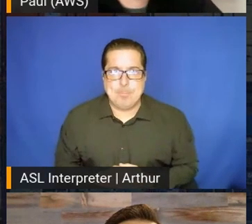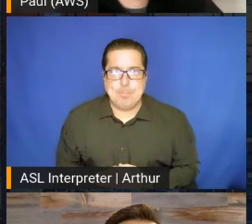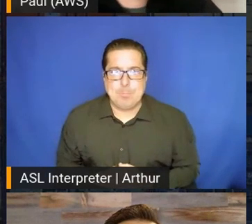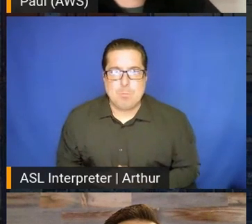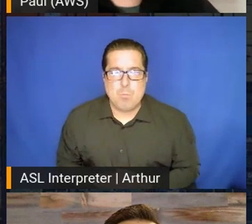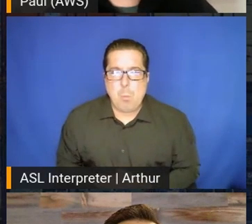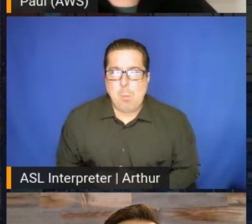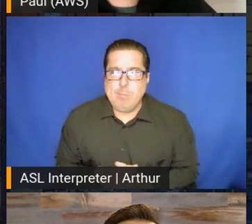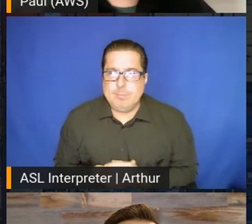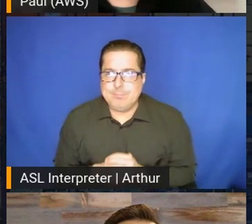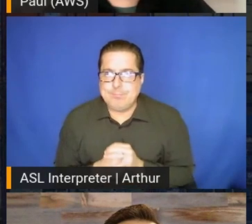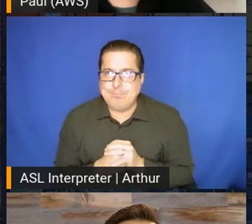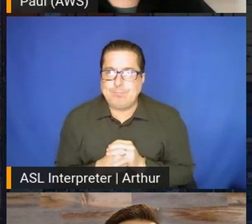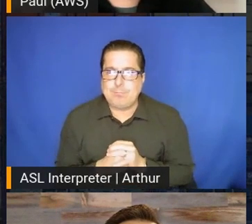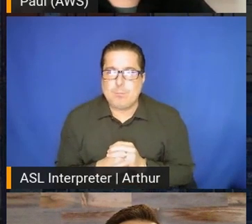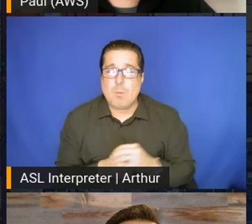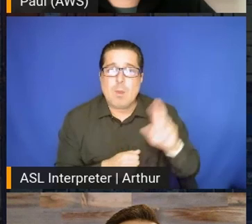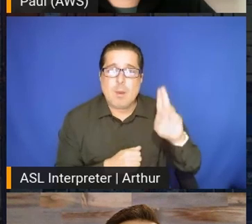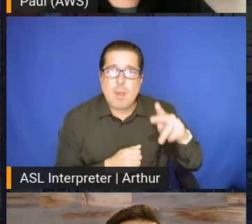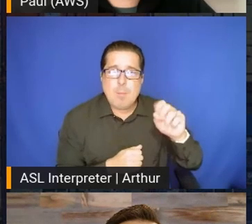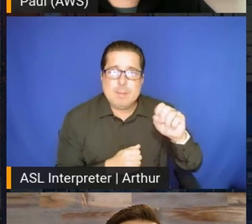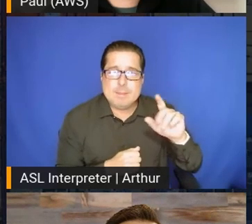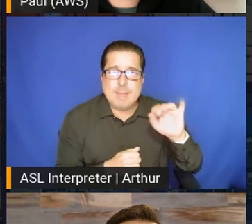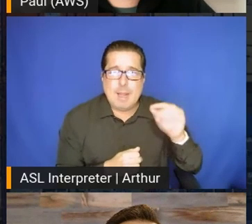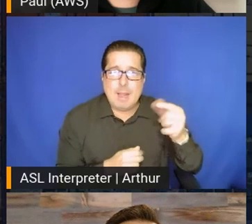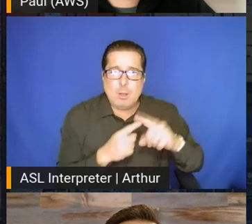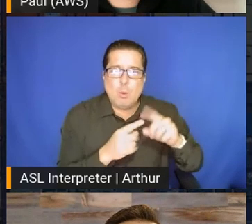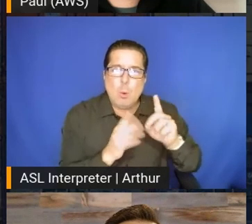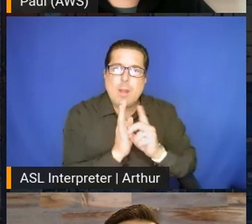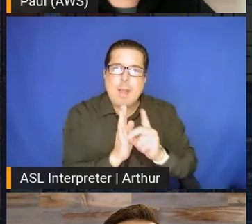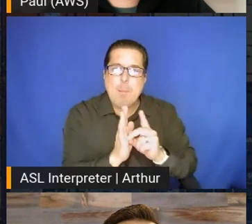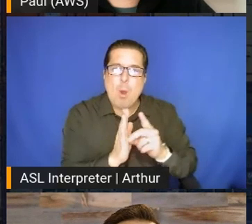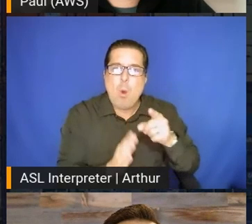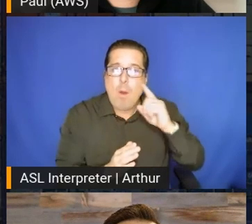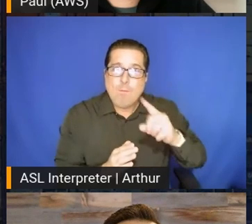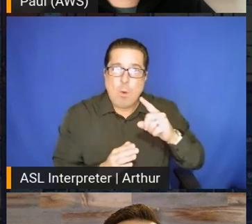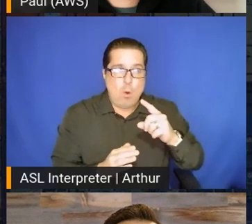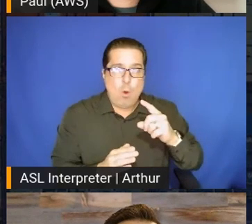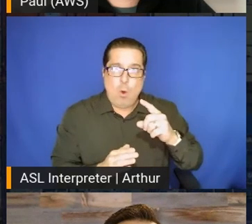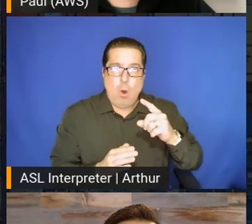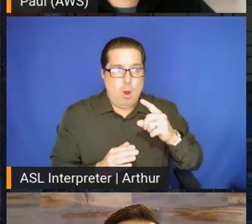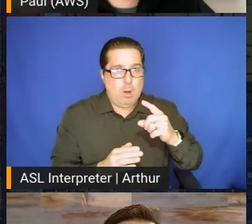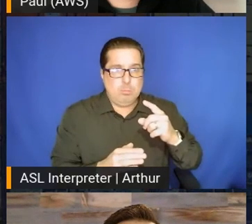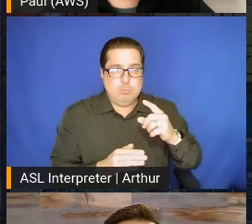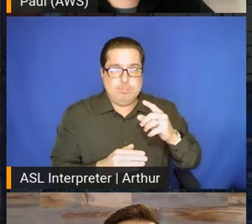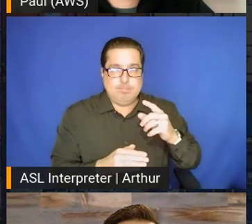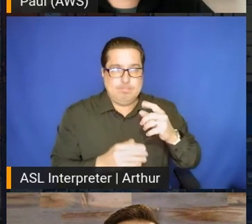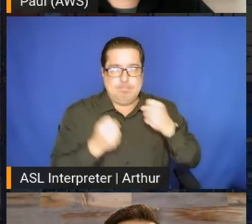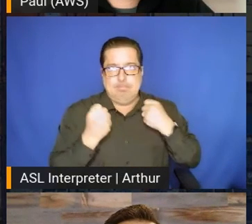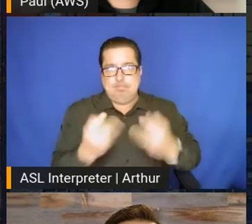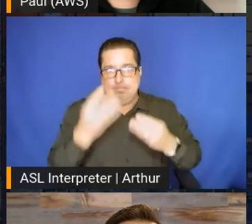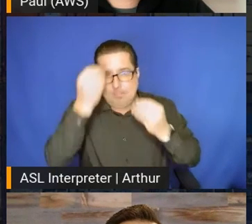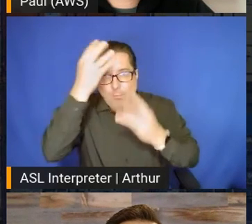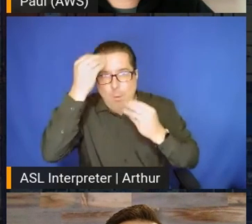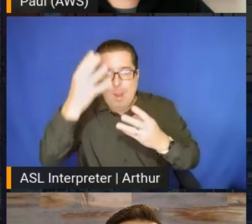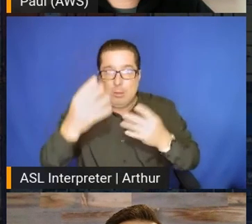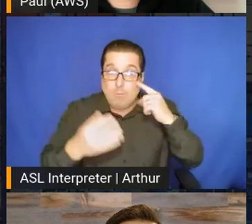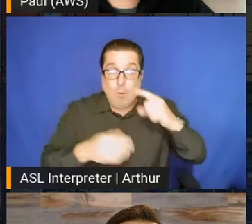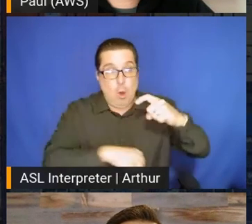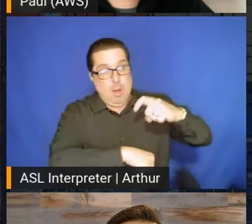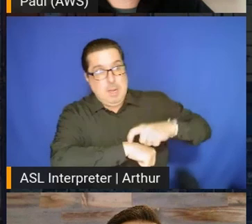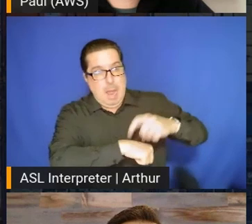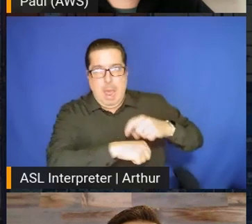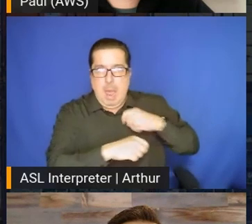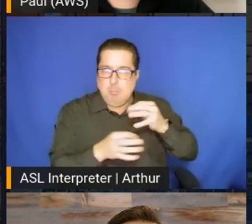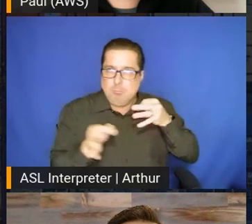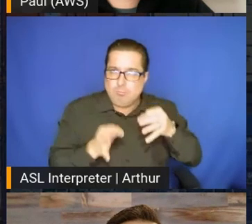so let's get into a demo. Just for the sake of time, I have recorded